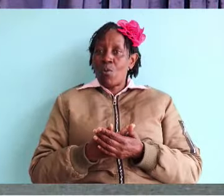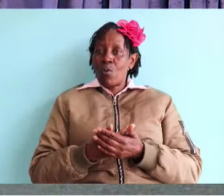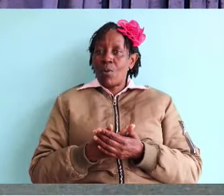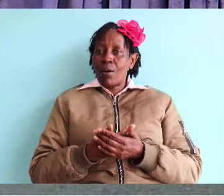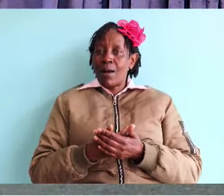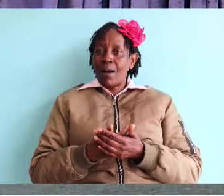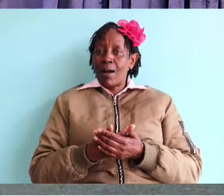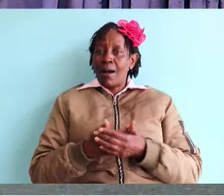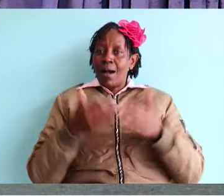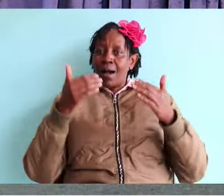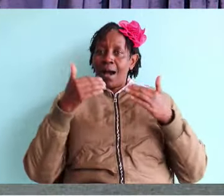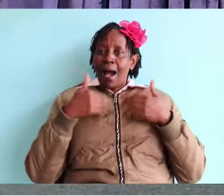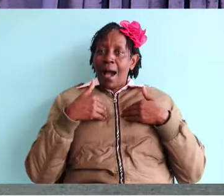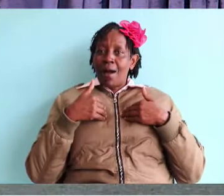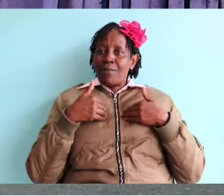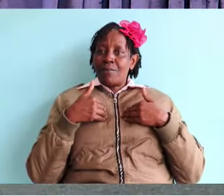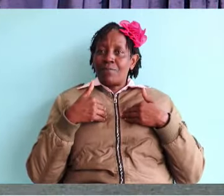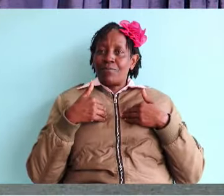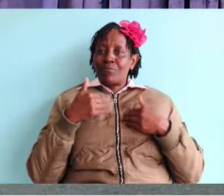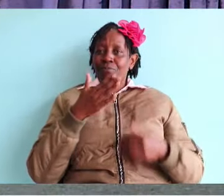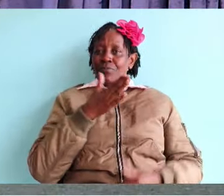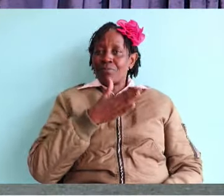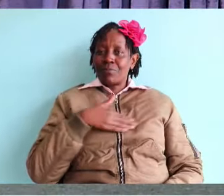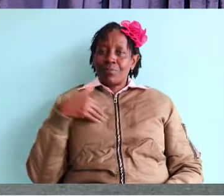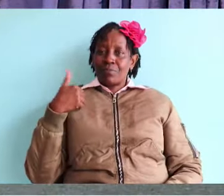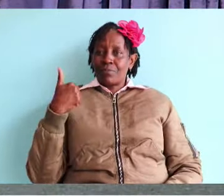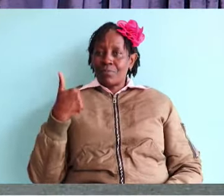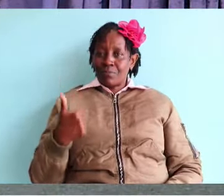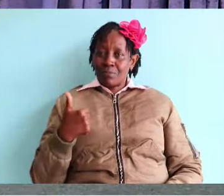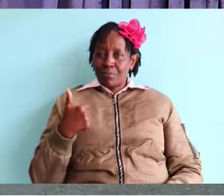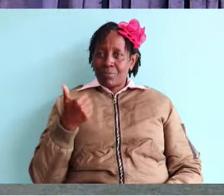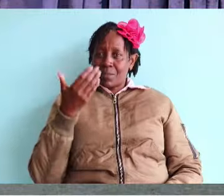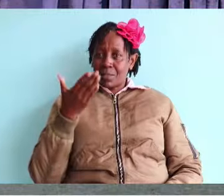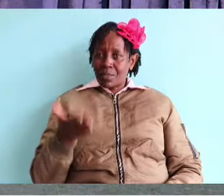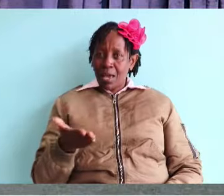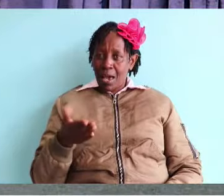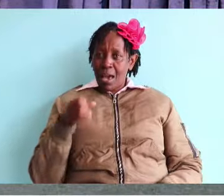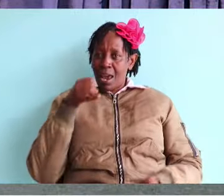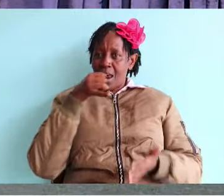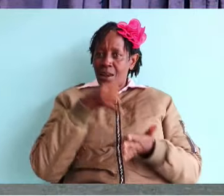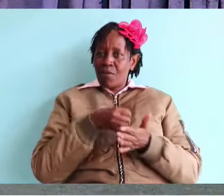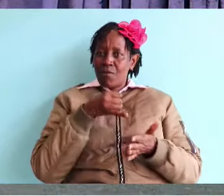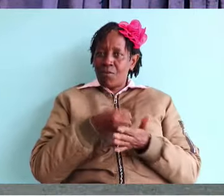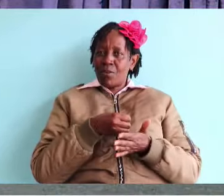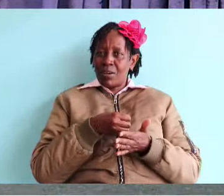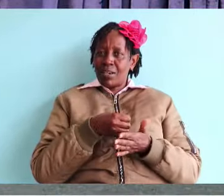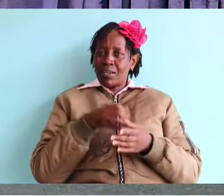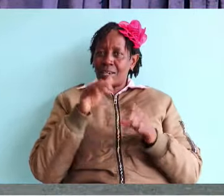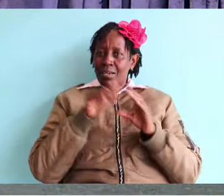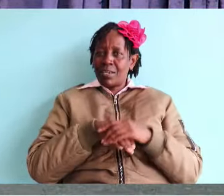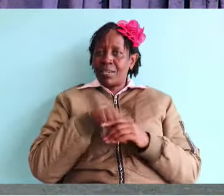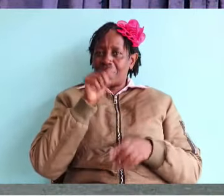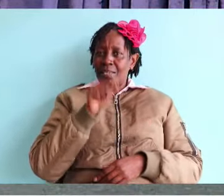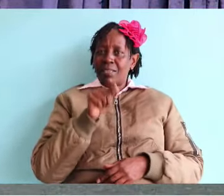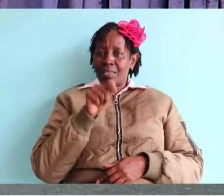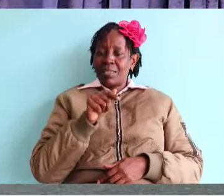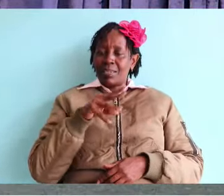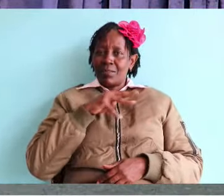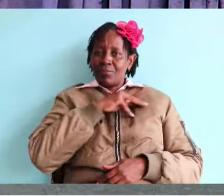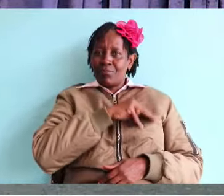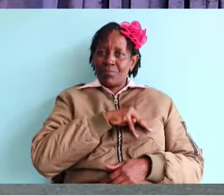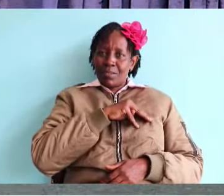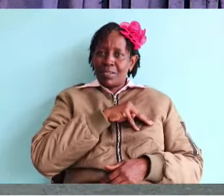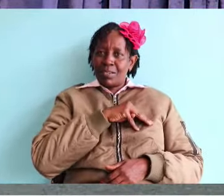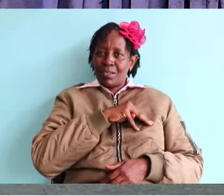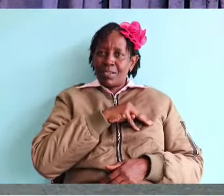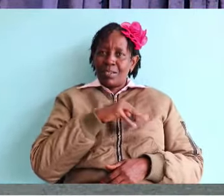the Ephraimites that was also involved in this mission that